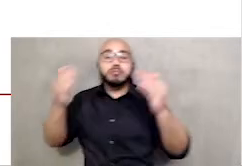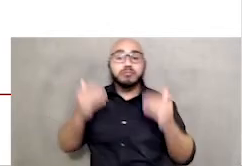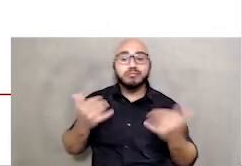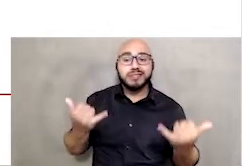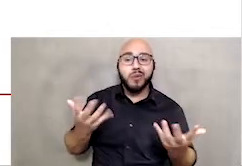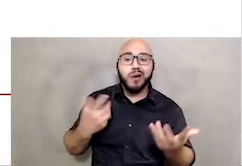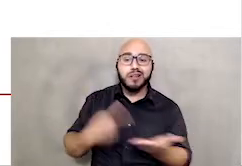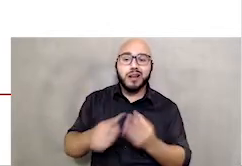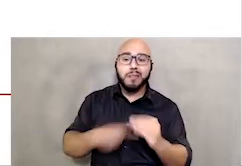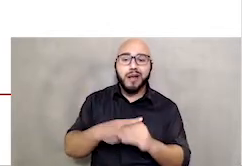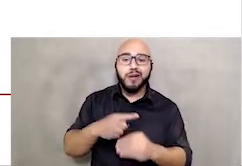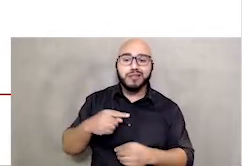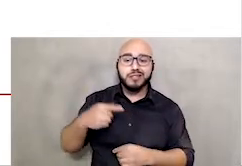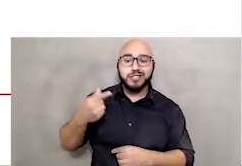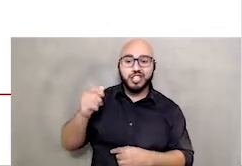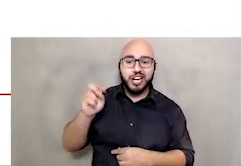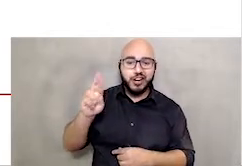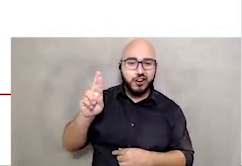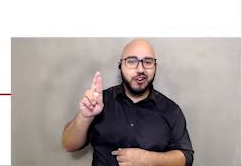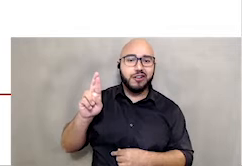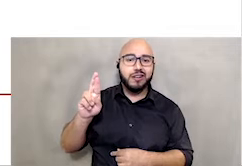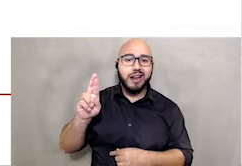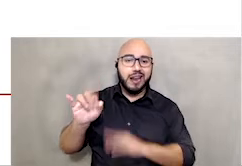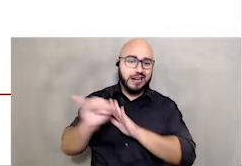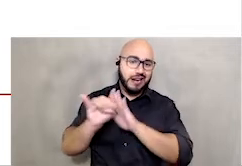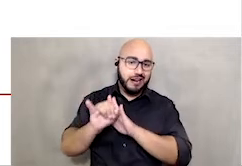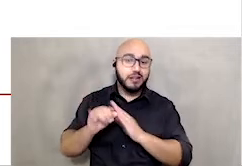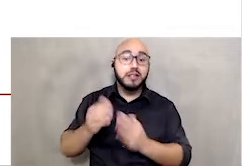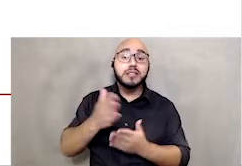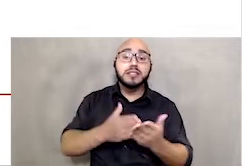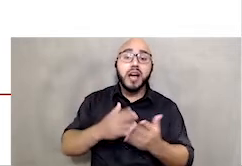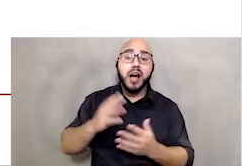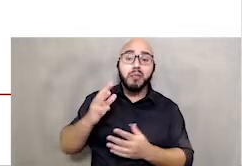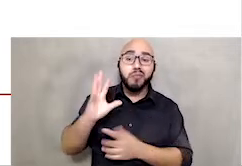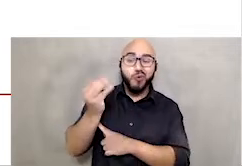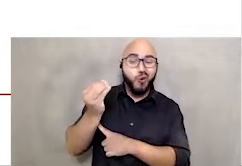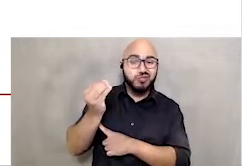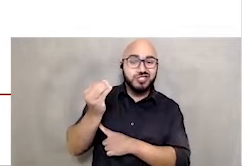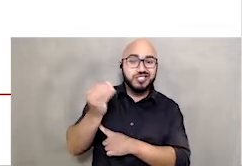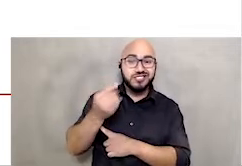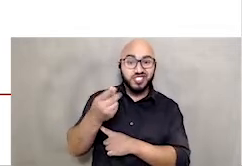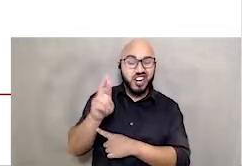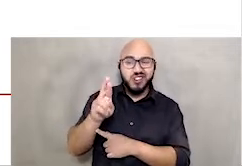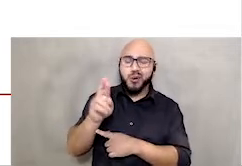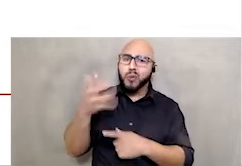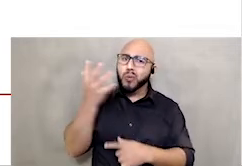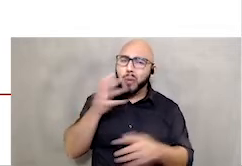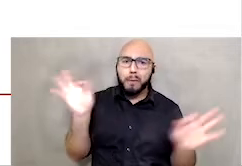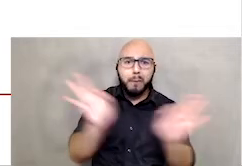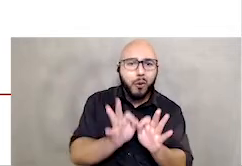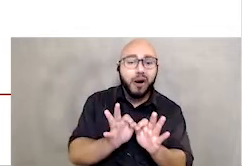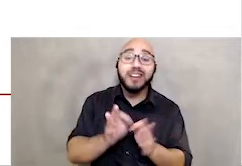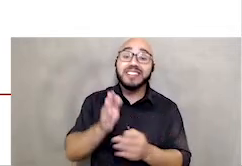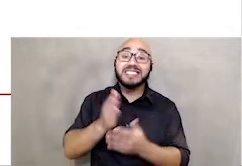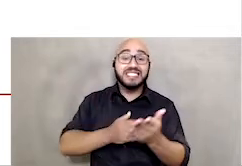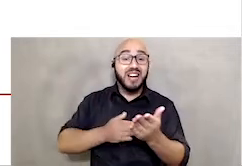role. Some cultures believe that the head of the family is the father, and he gets to have the say so as to